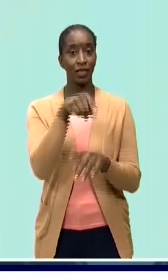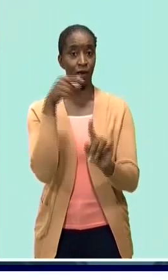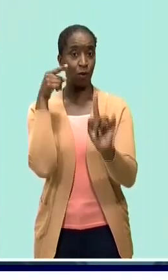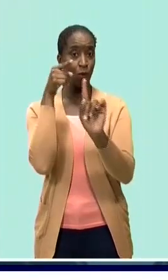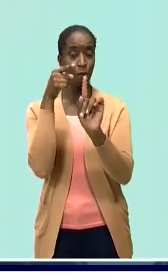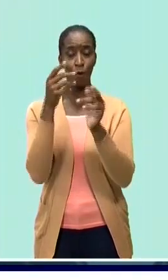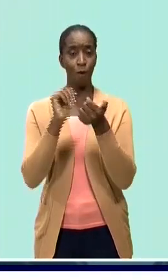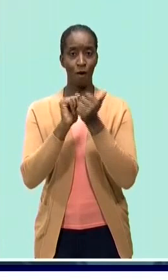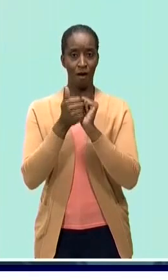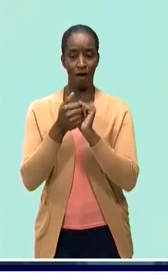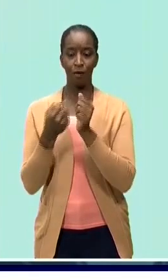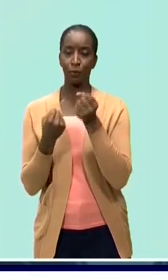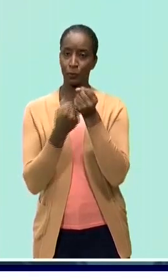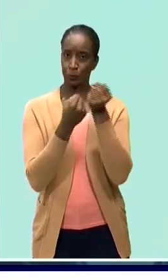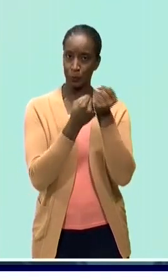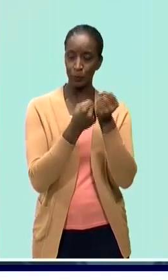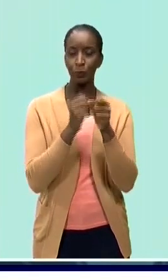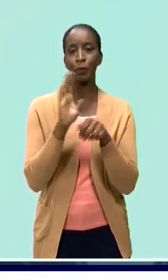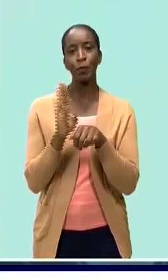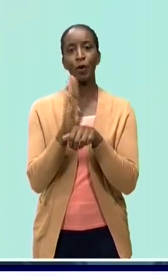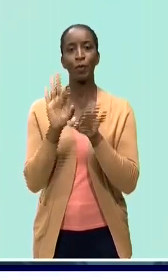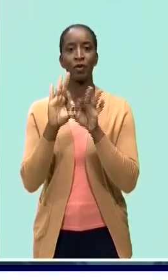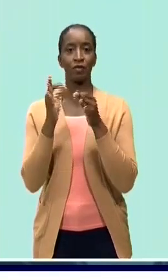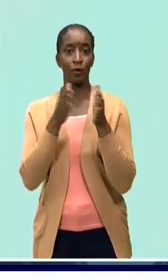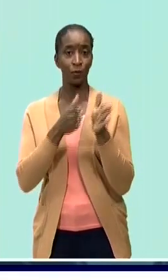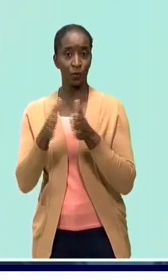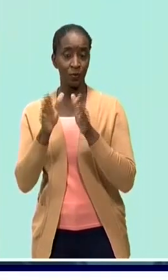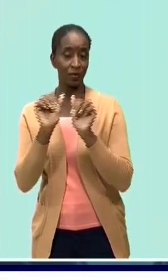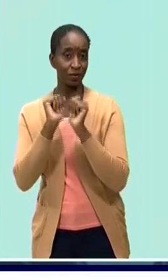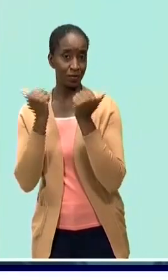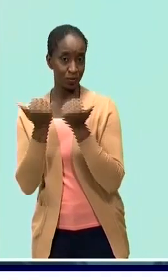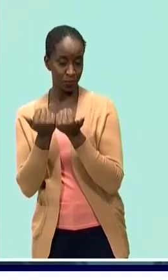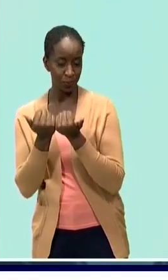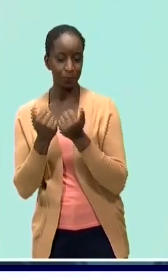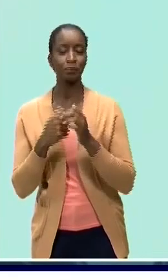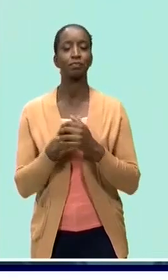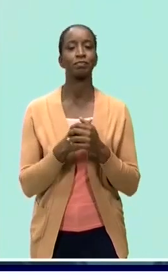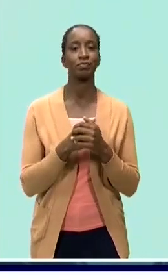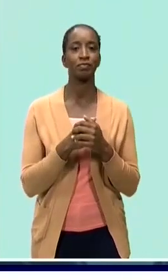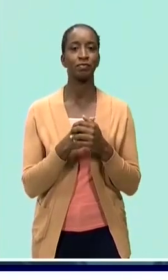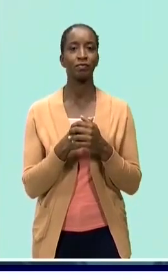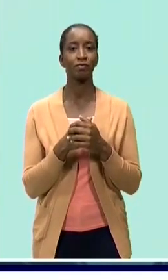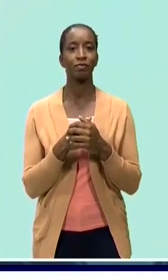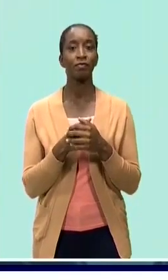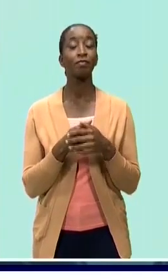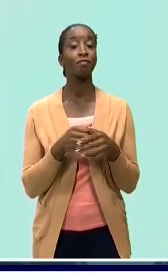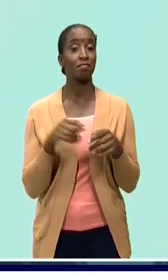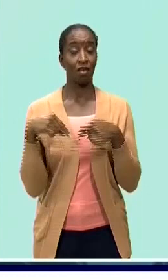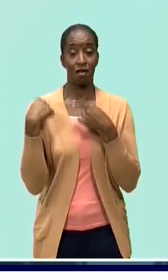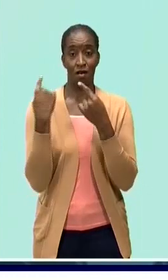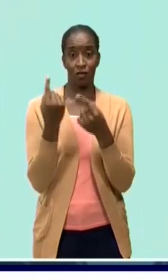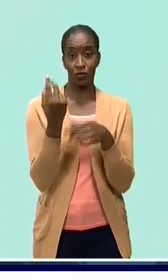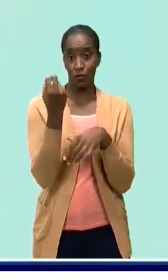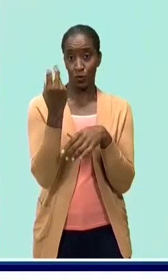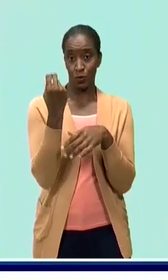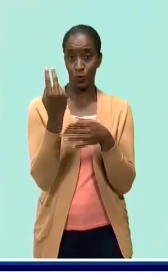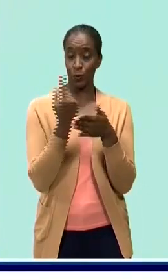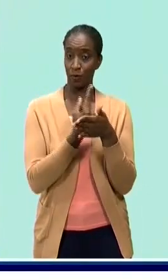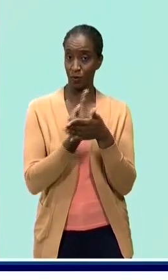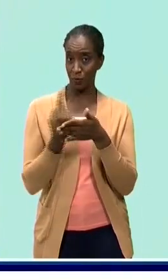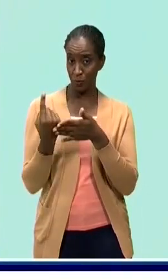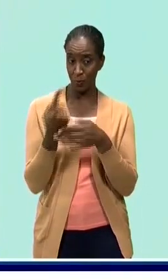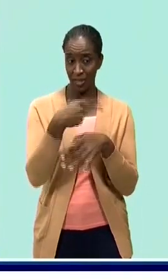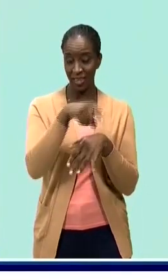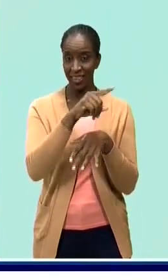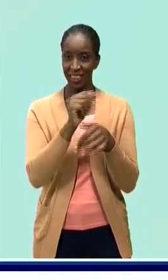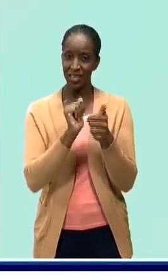the Barbados Family Planning Association and Carl Alf Padmore's lifestyle fitness program. At the end of a 12-week men's challenge, Laurie Loader